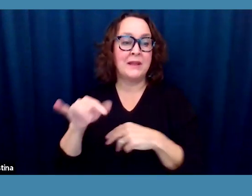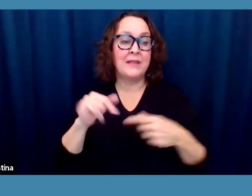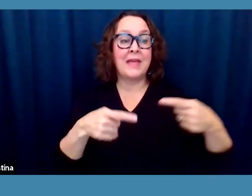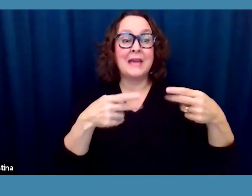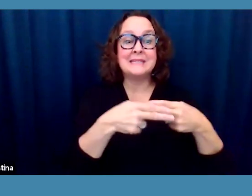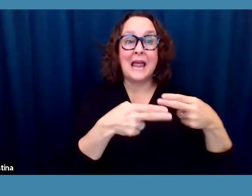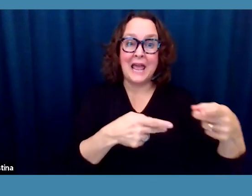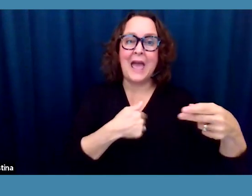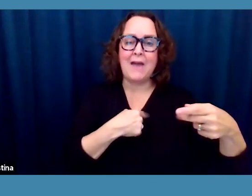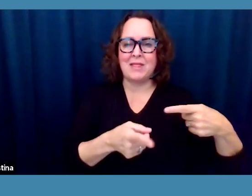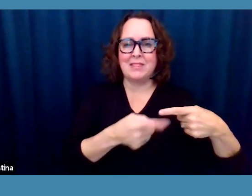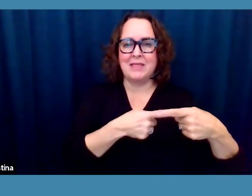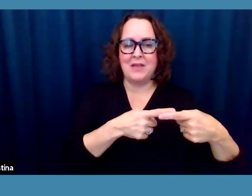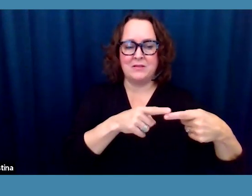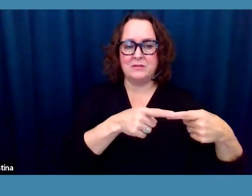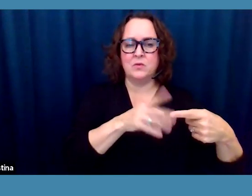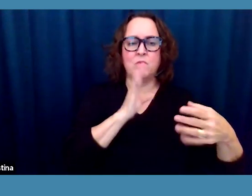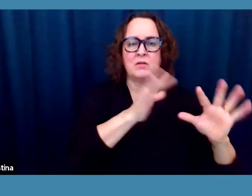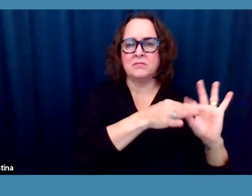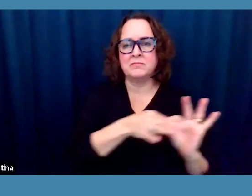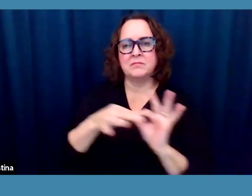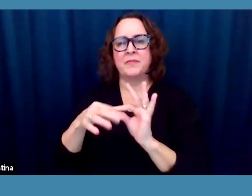link to that